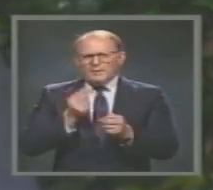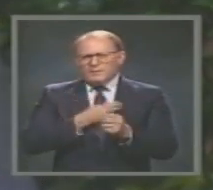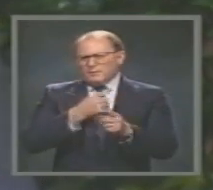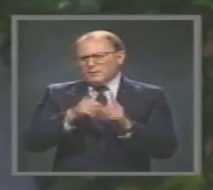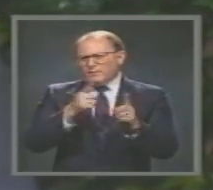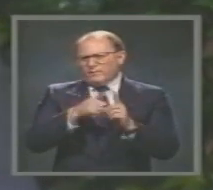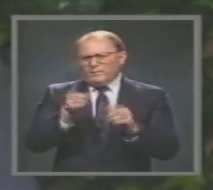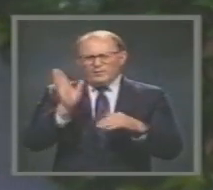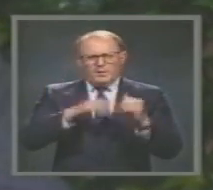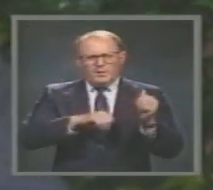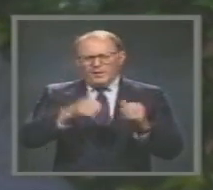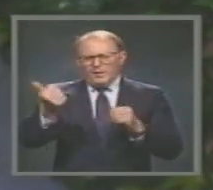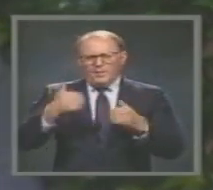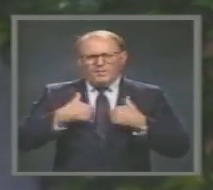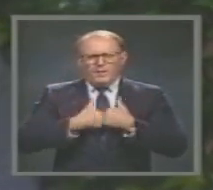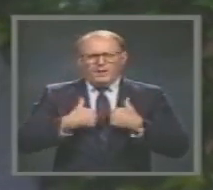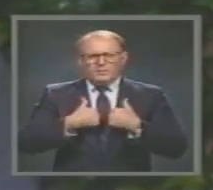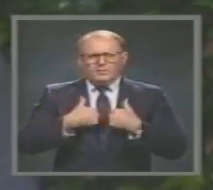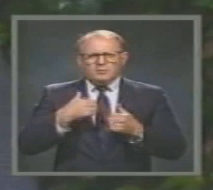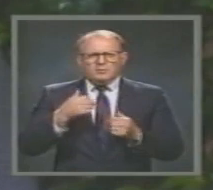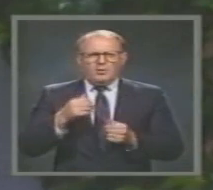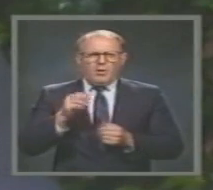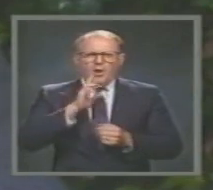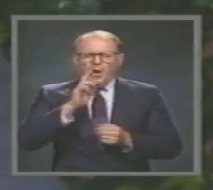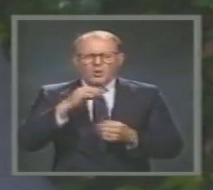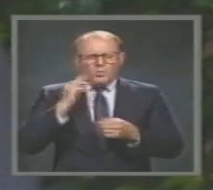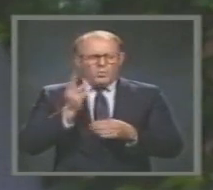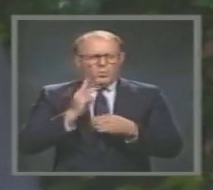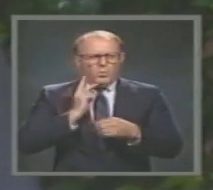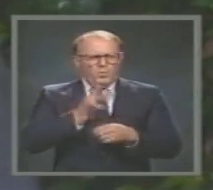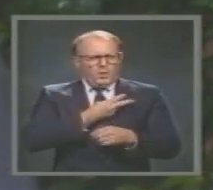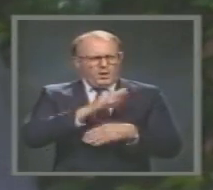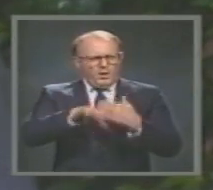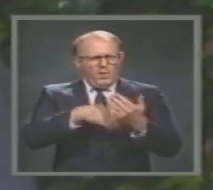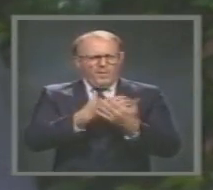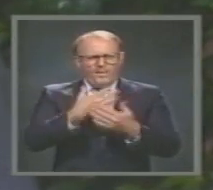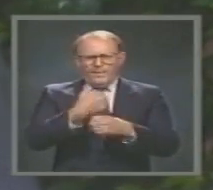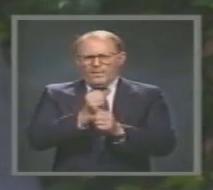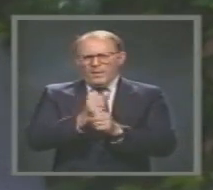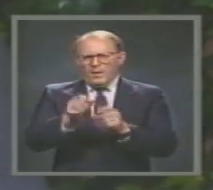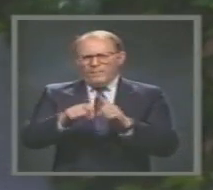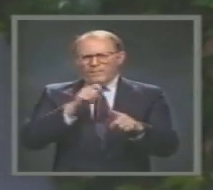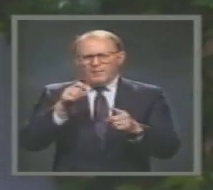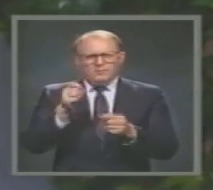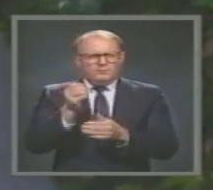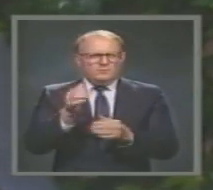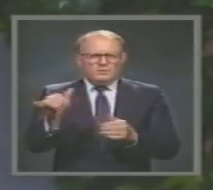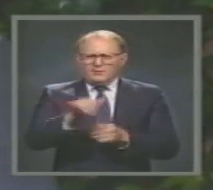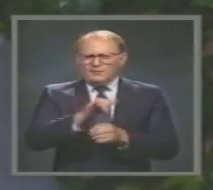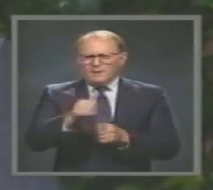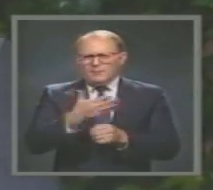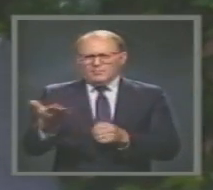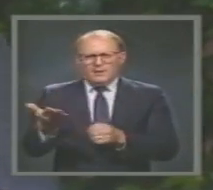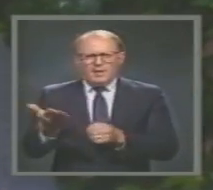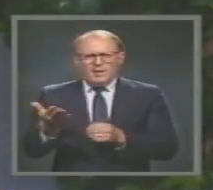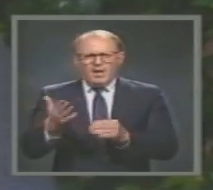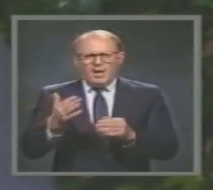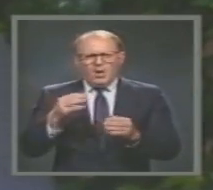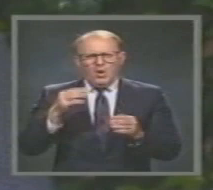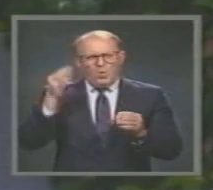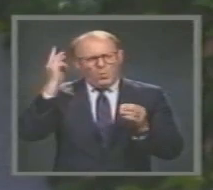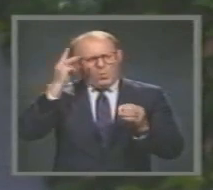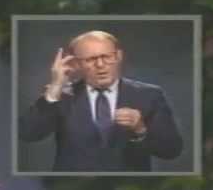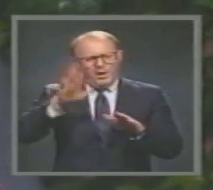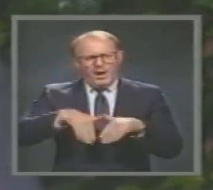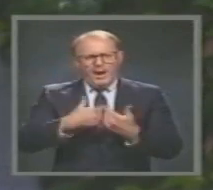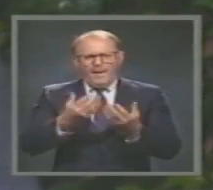creatures? Are we all cut from the same cloth, made from the same mud? I wonder how many adults could answer